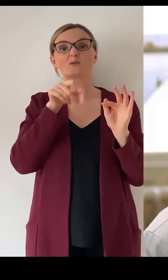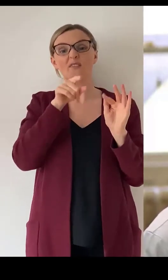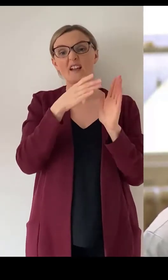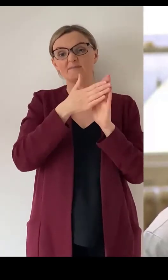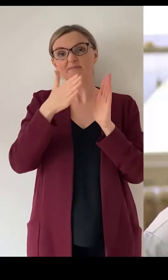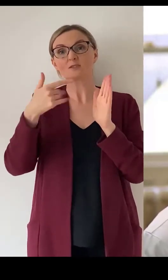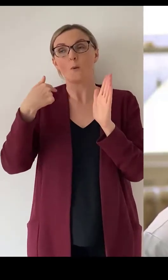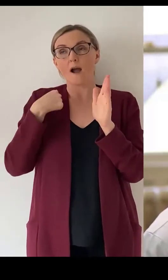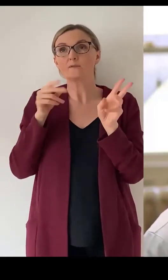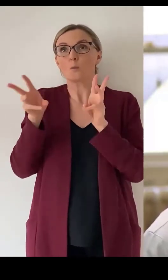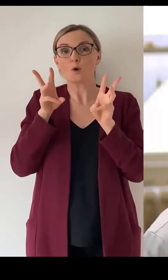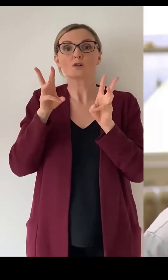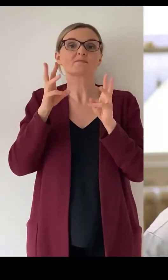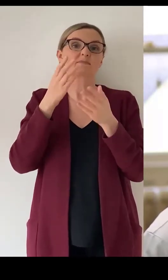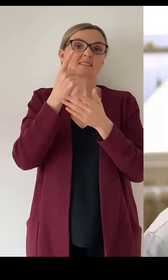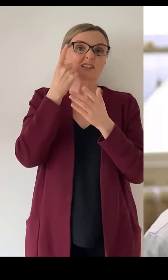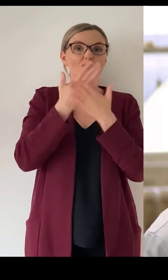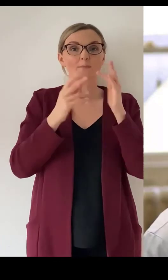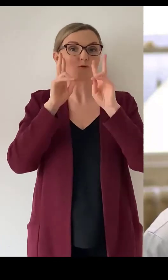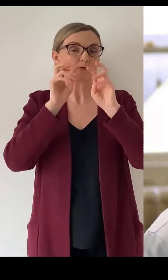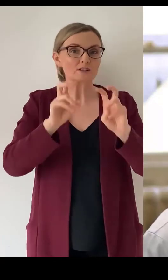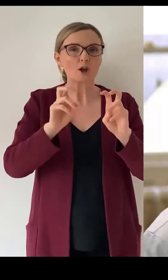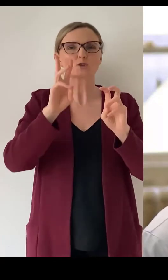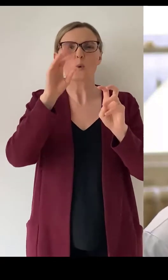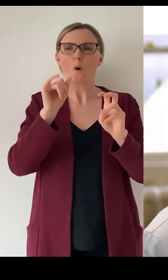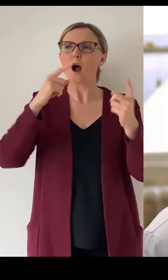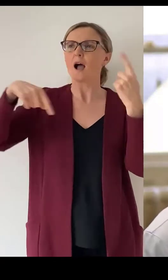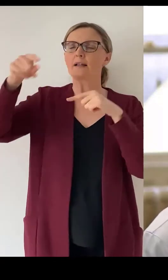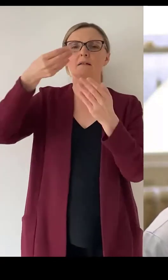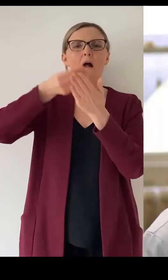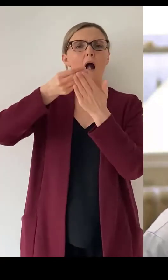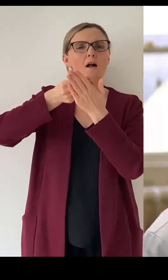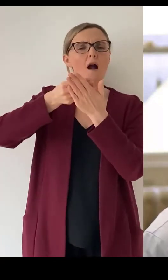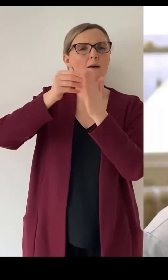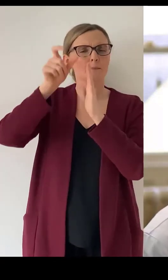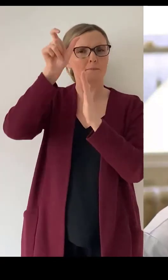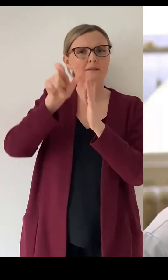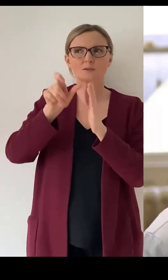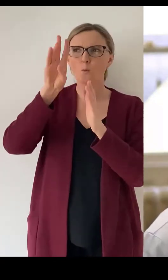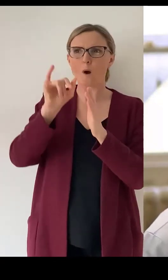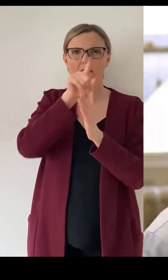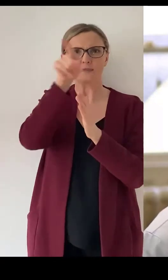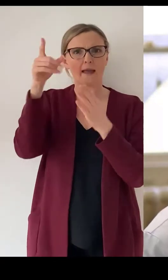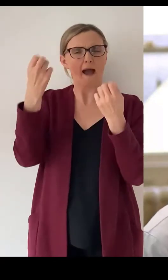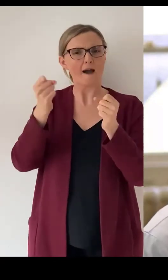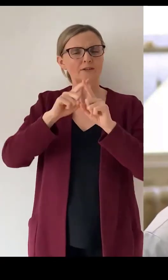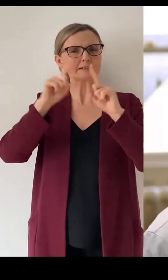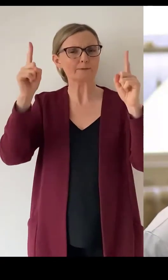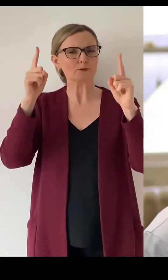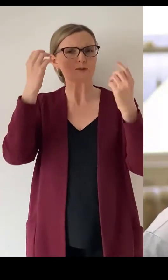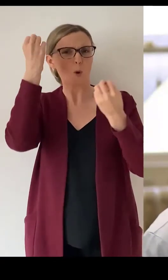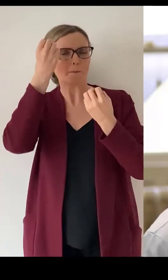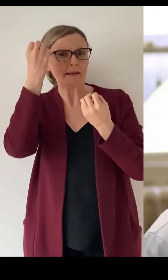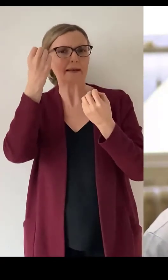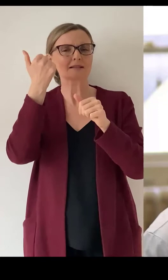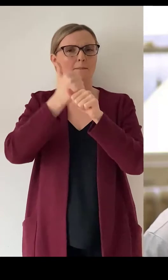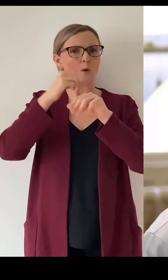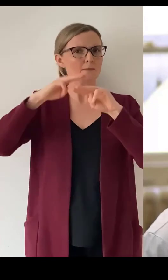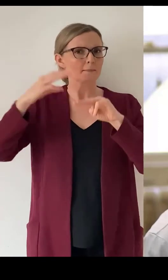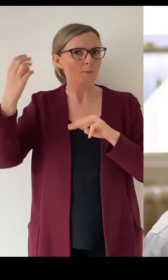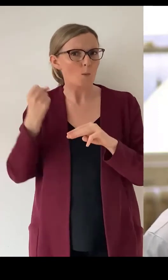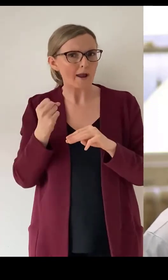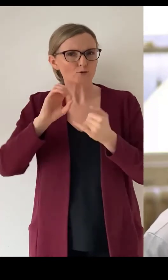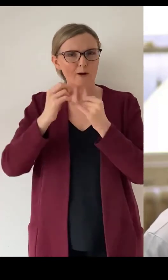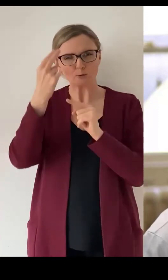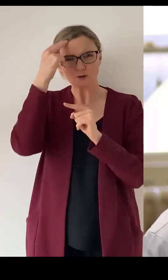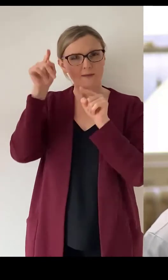looking at why economists have different opinions on minimum wages and trying to reconcile those. And I've looked at the